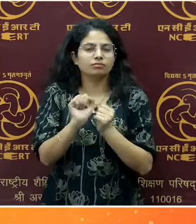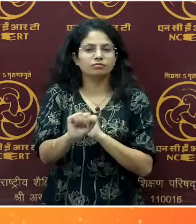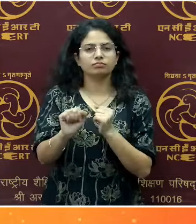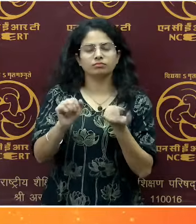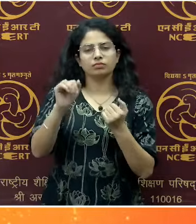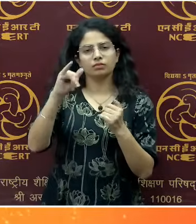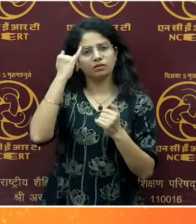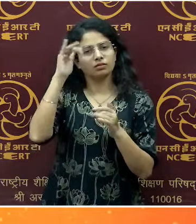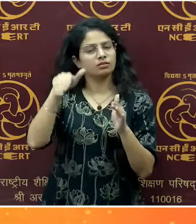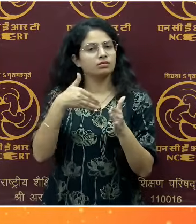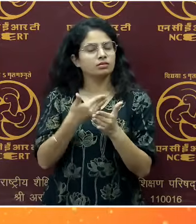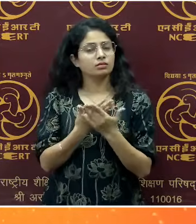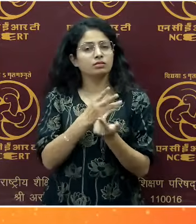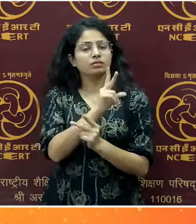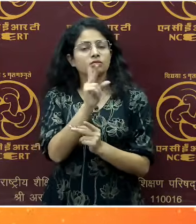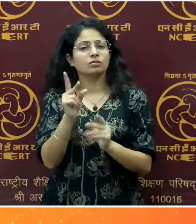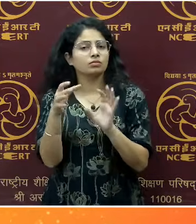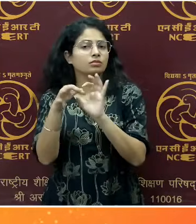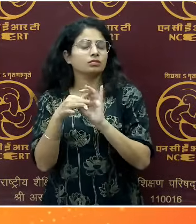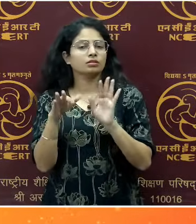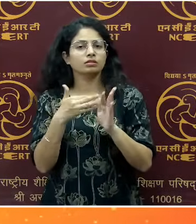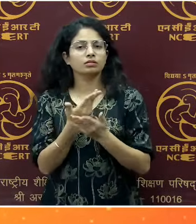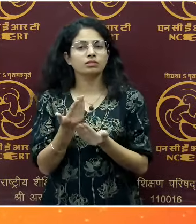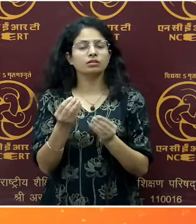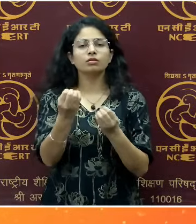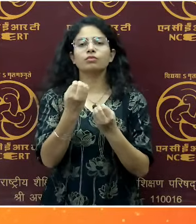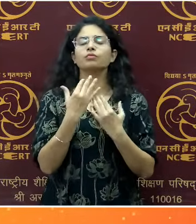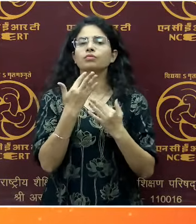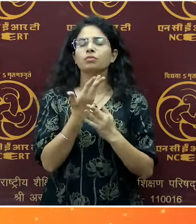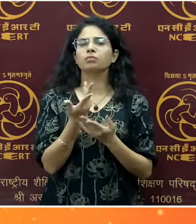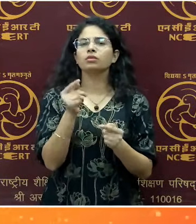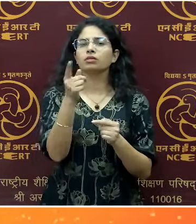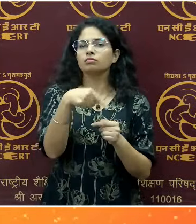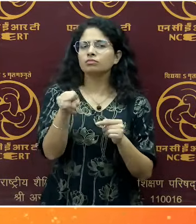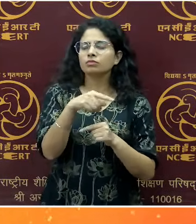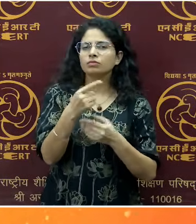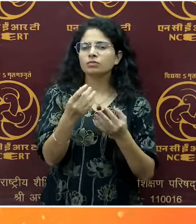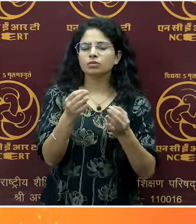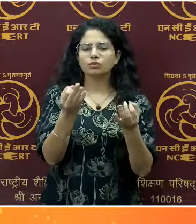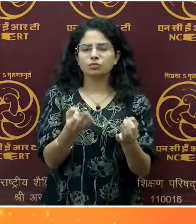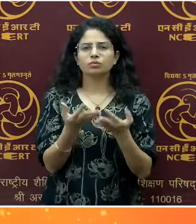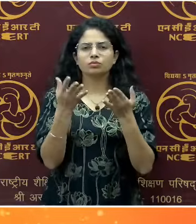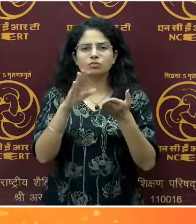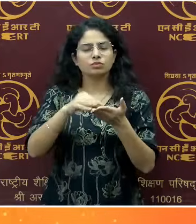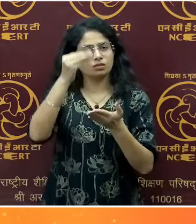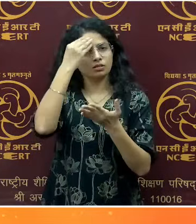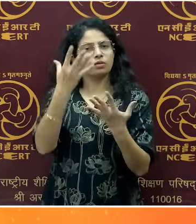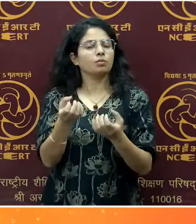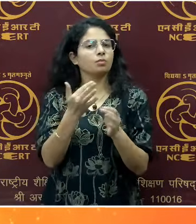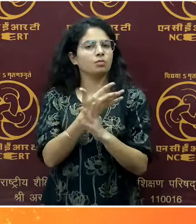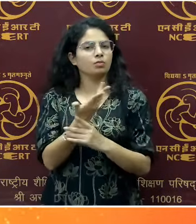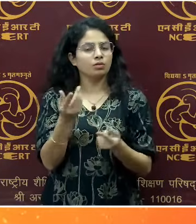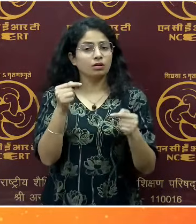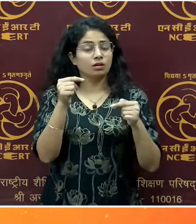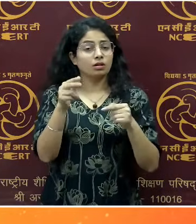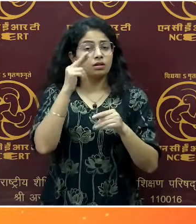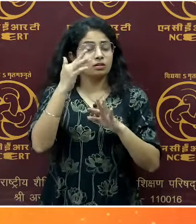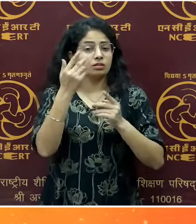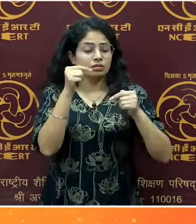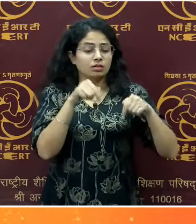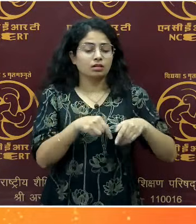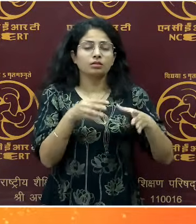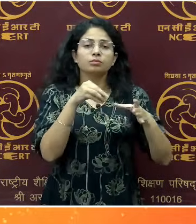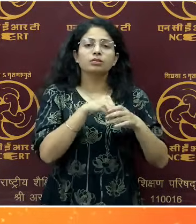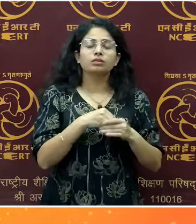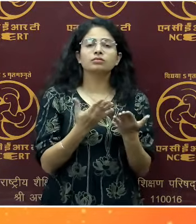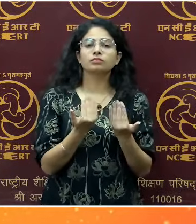there. Apart from that, you can also let us know what new you want to learn so that we can include the same in our sessions. So